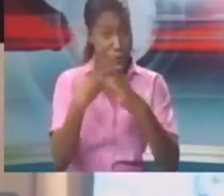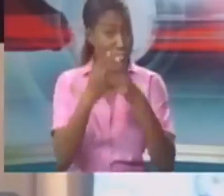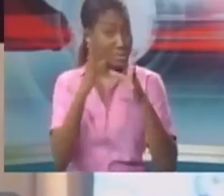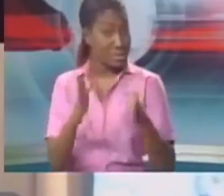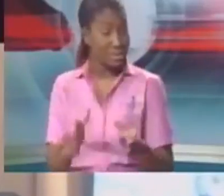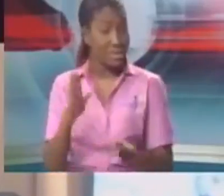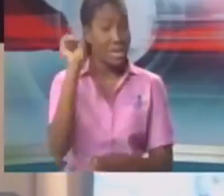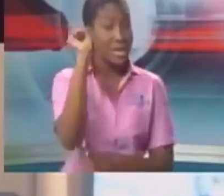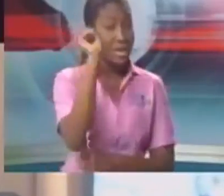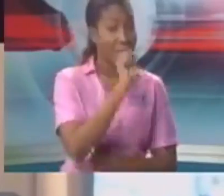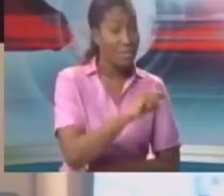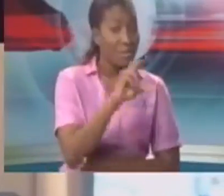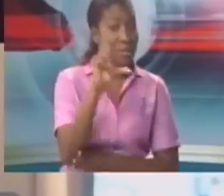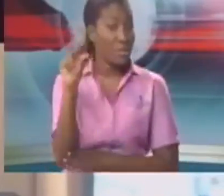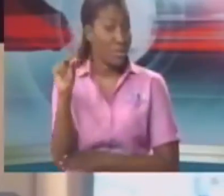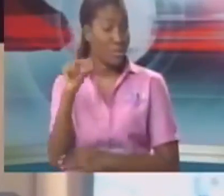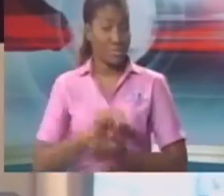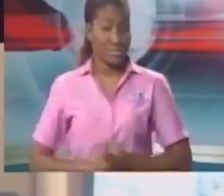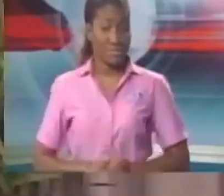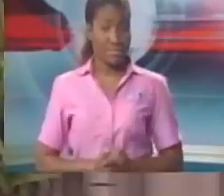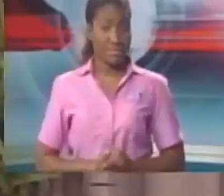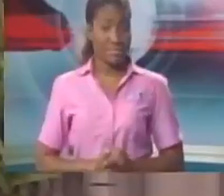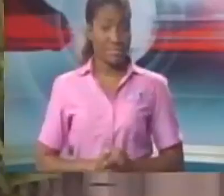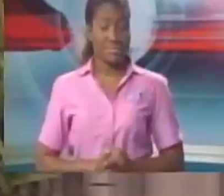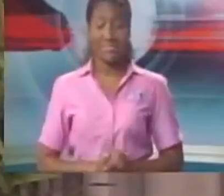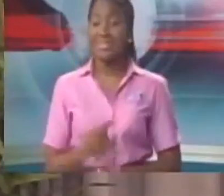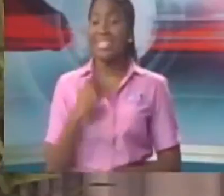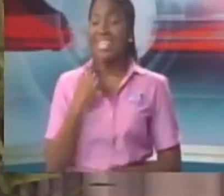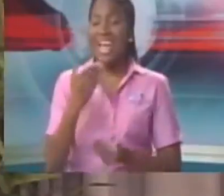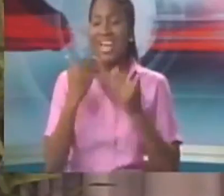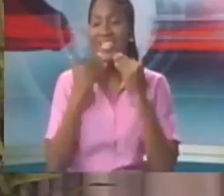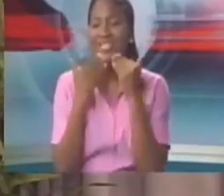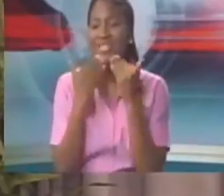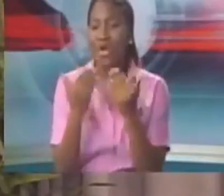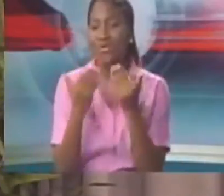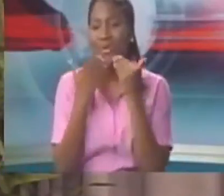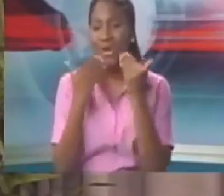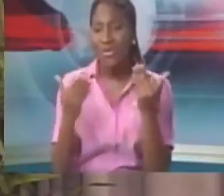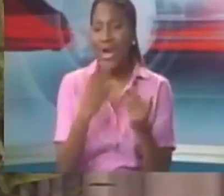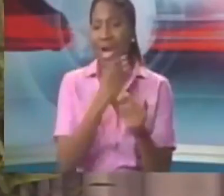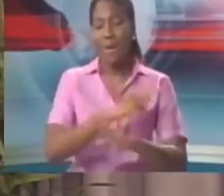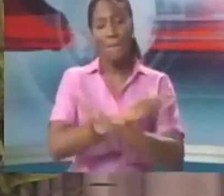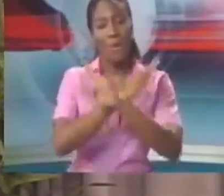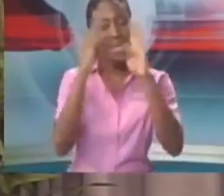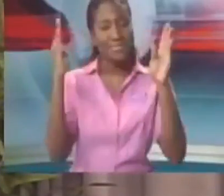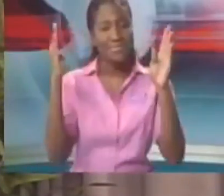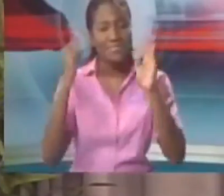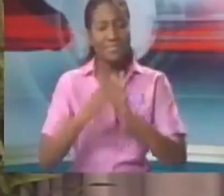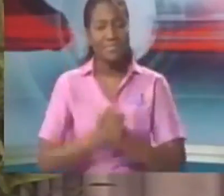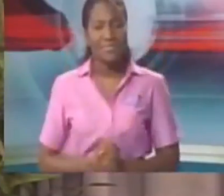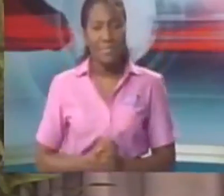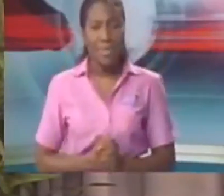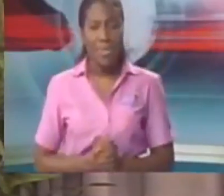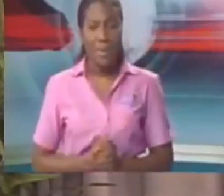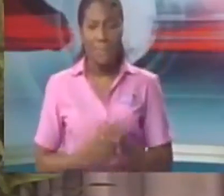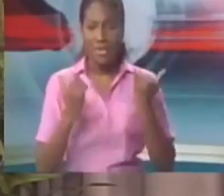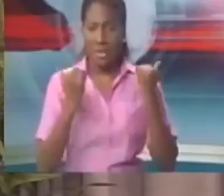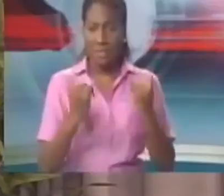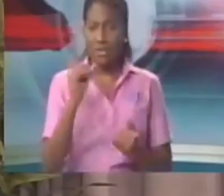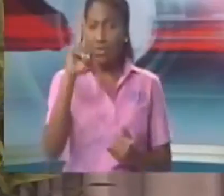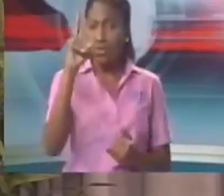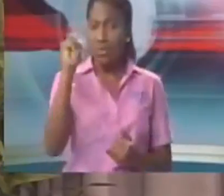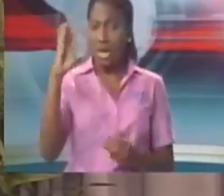the wider prisoner system? Thank you very much, Mr. Cummings, and good morning to you, sir. Opposition members